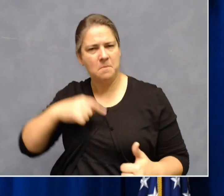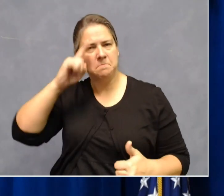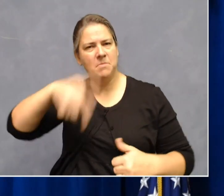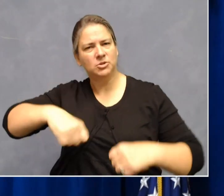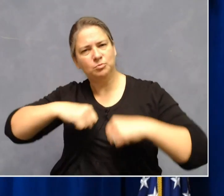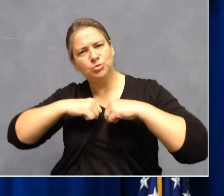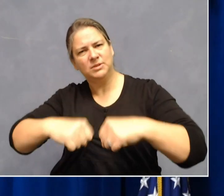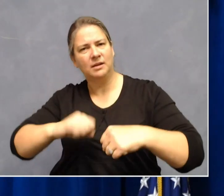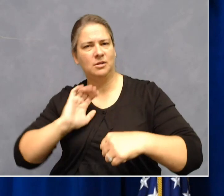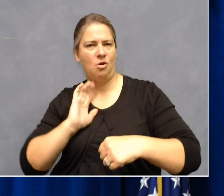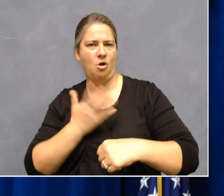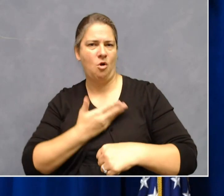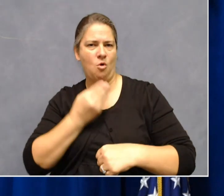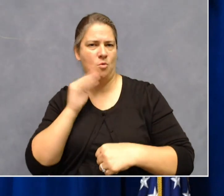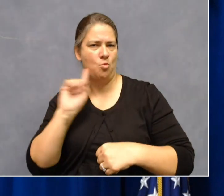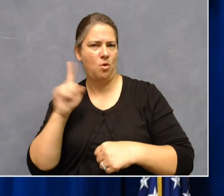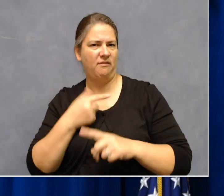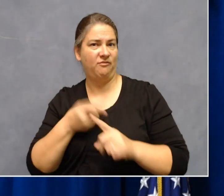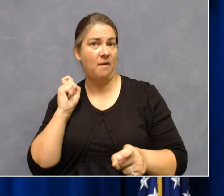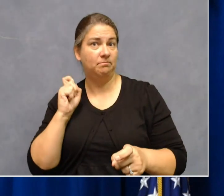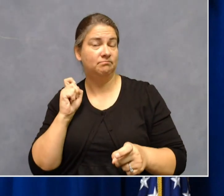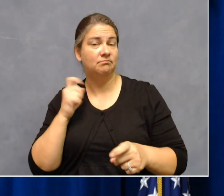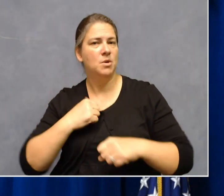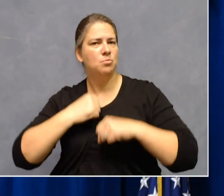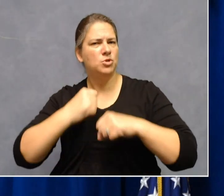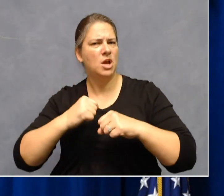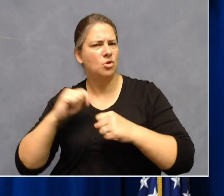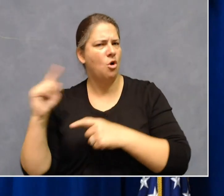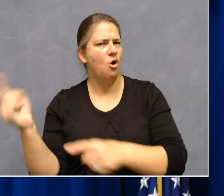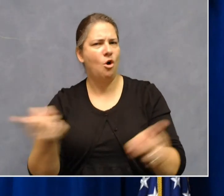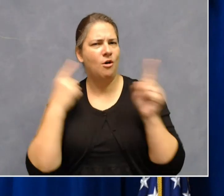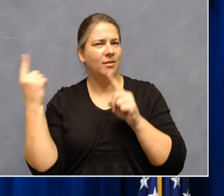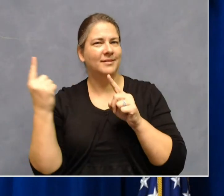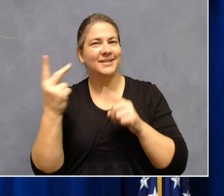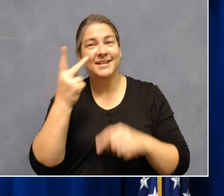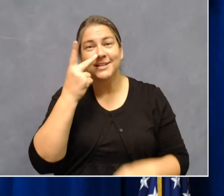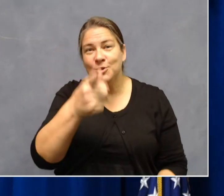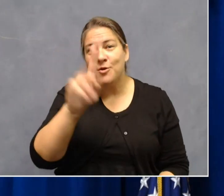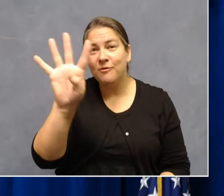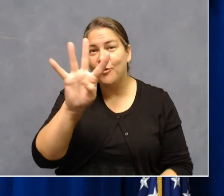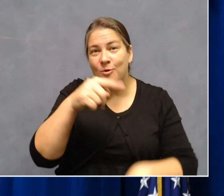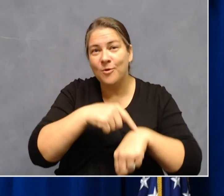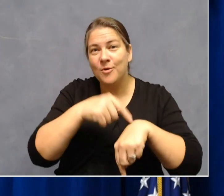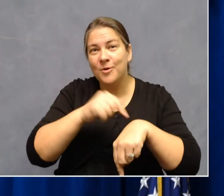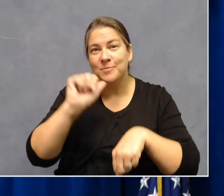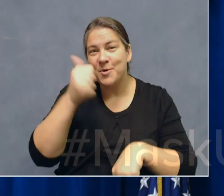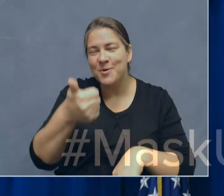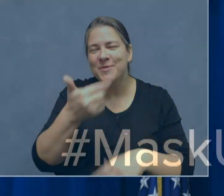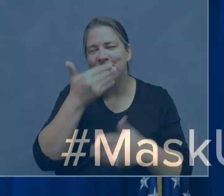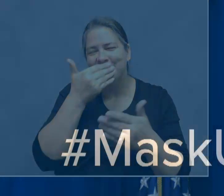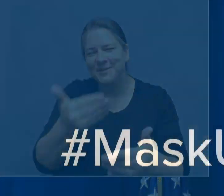and all the people who live around us. And we'll see you at 4 p.m. tomorrow. Thank you all very much.